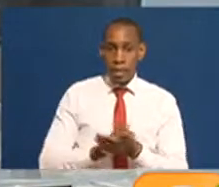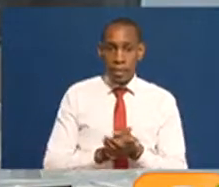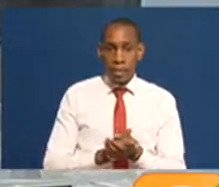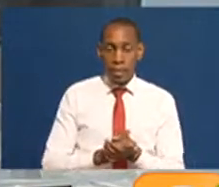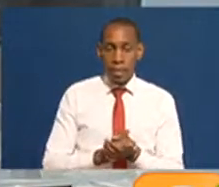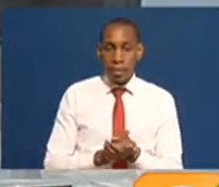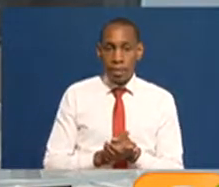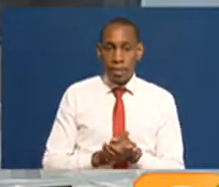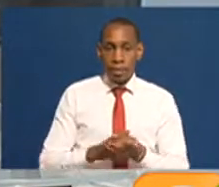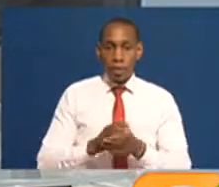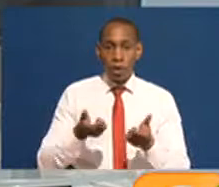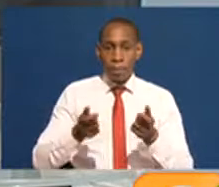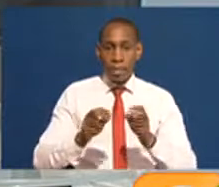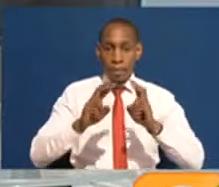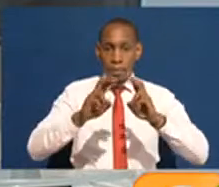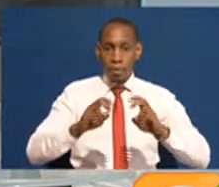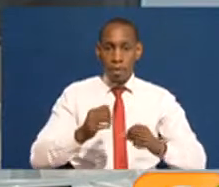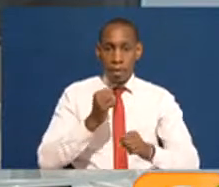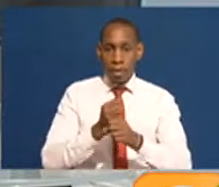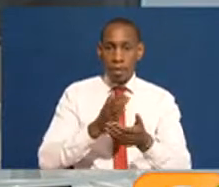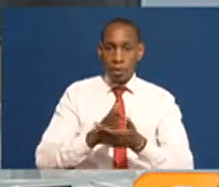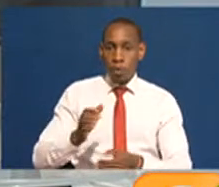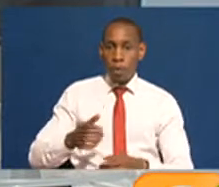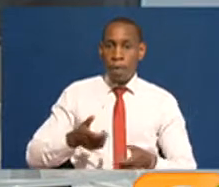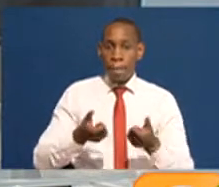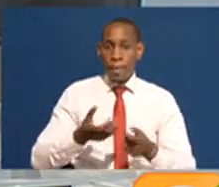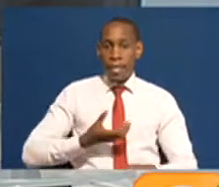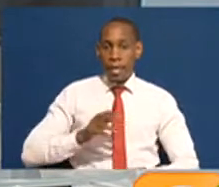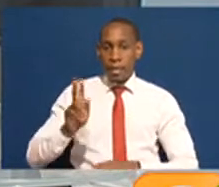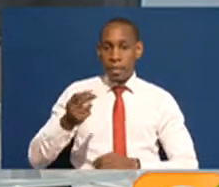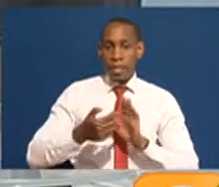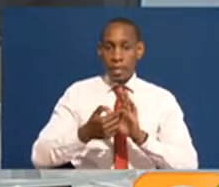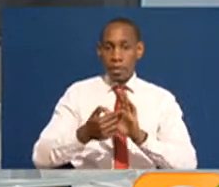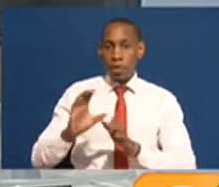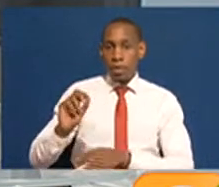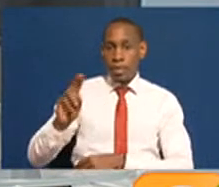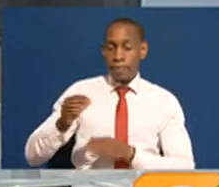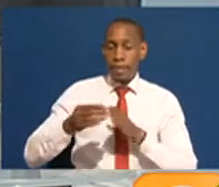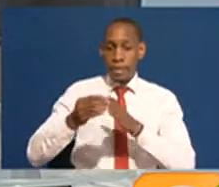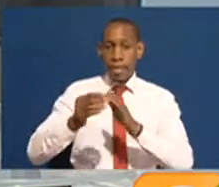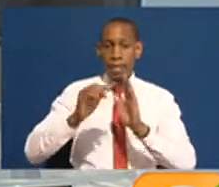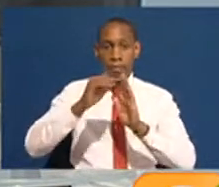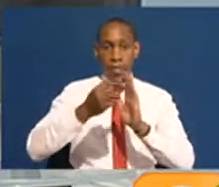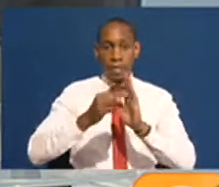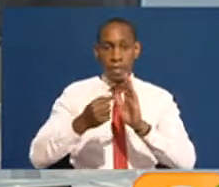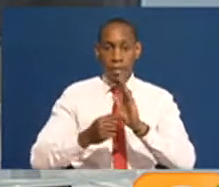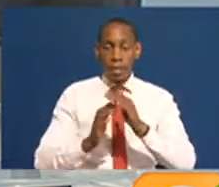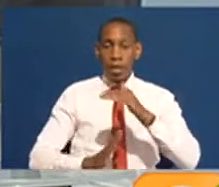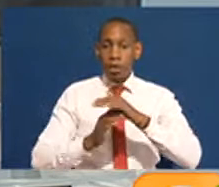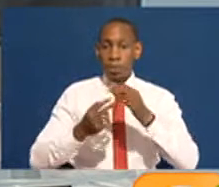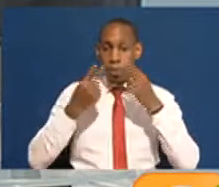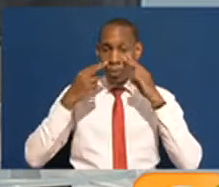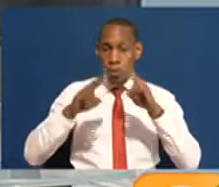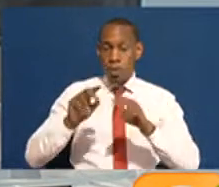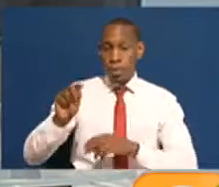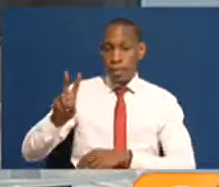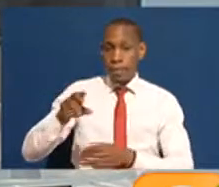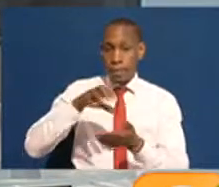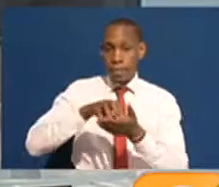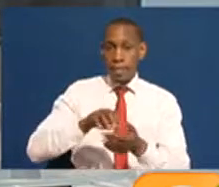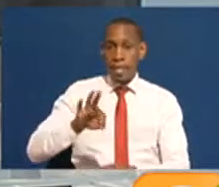Media Survey 2022 carried out by the Media Council of Kenya showed that Citizen TV topped the list of the most watched TV stations